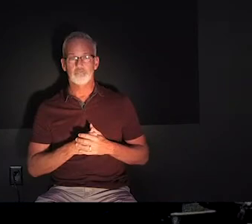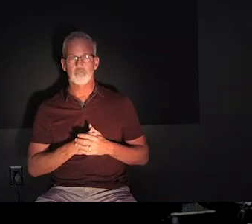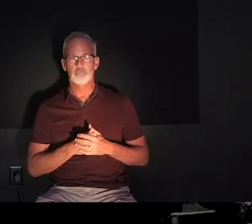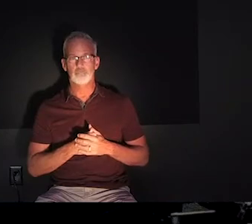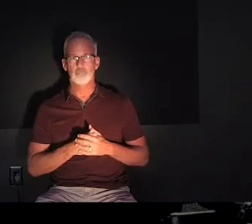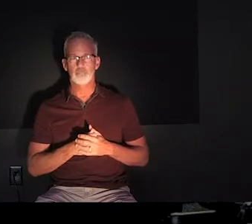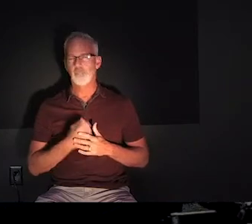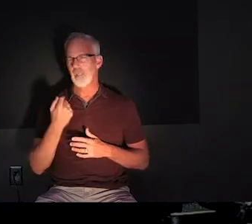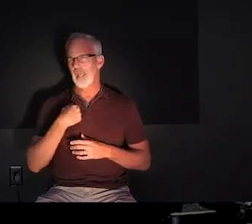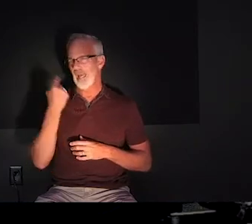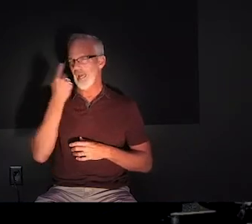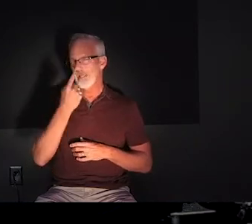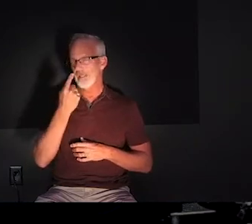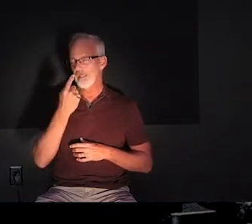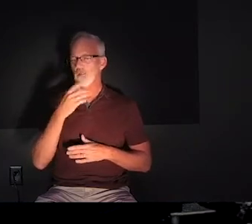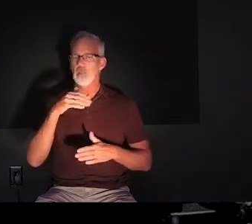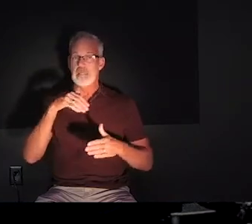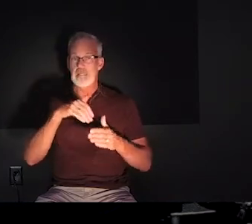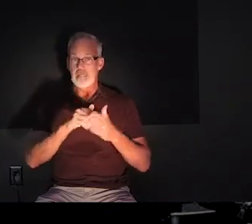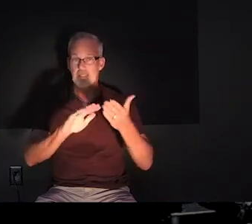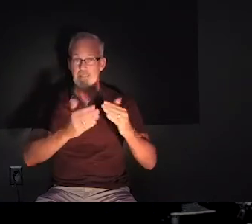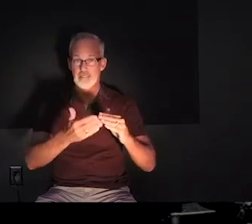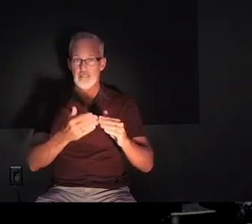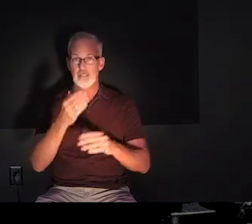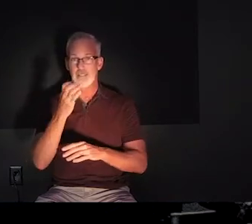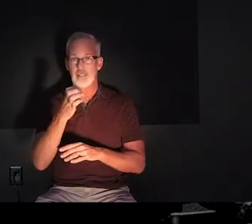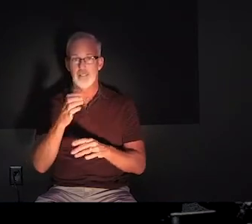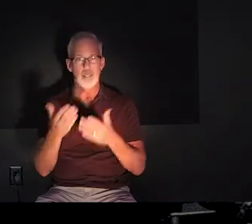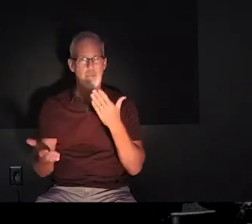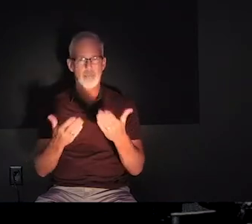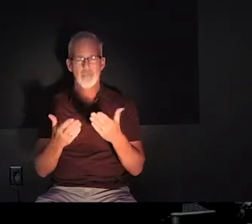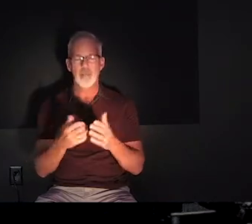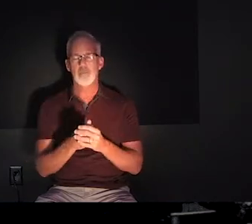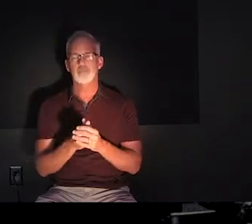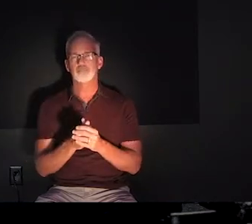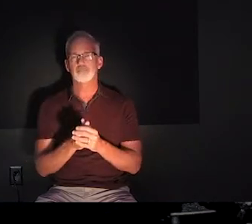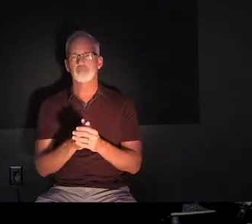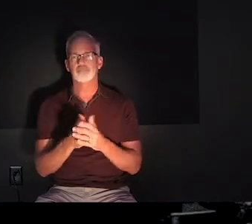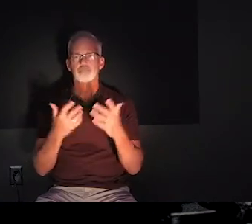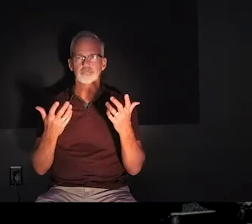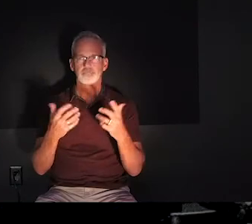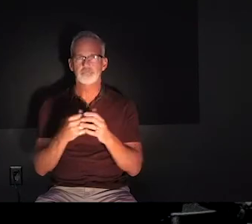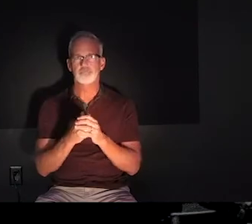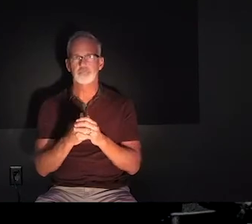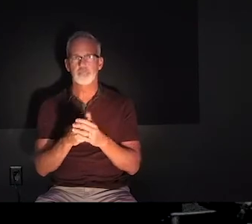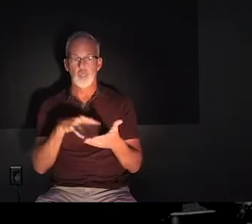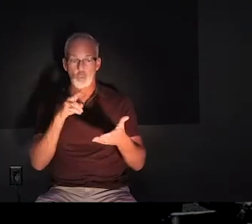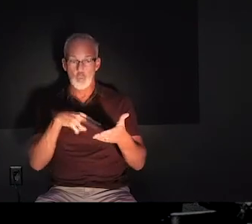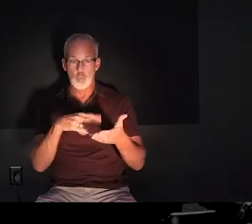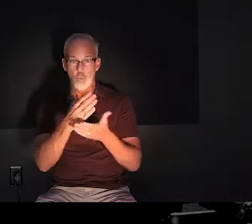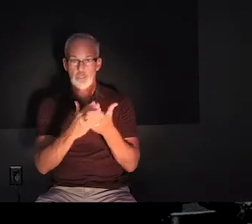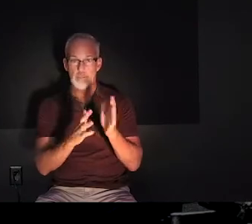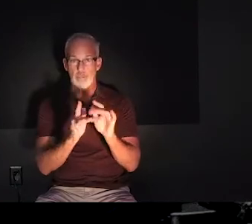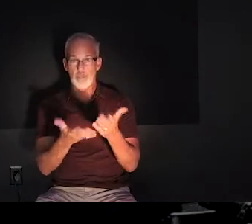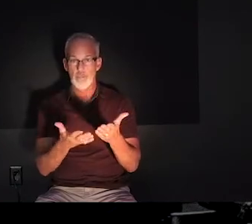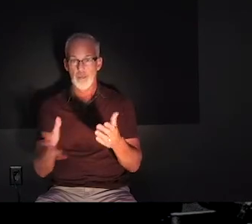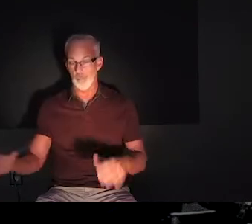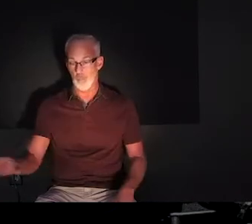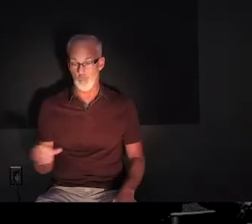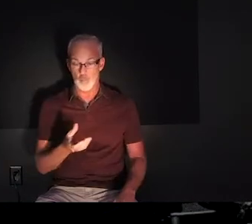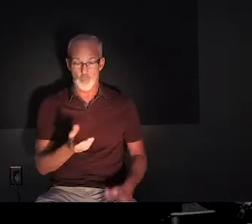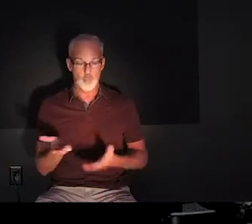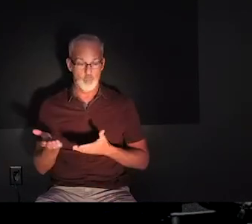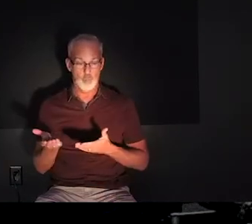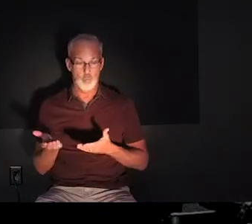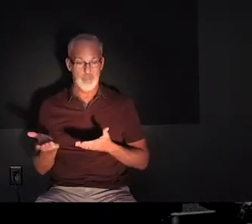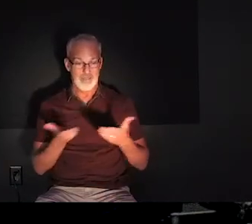was in that city of Jerusalem, he even picked up some of the Bible. He's going to be reading in a minute. He's